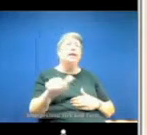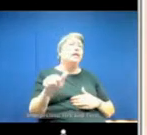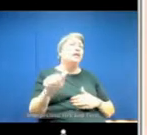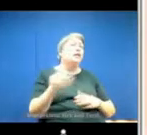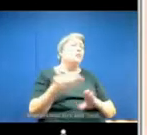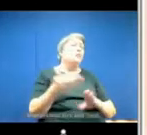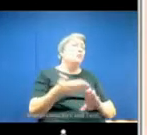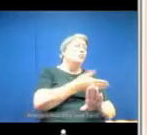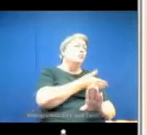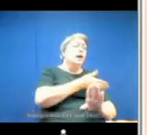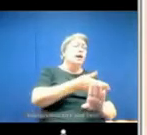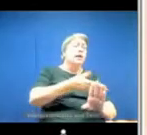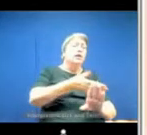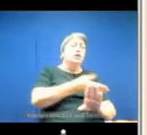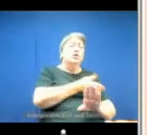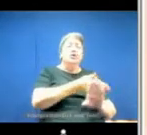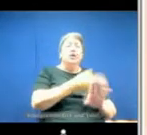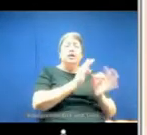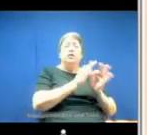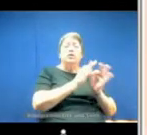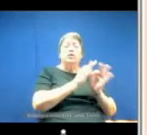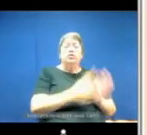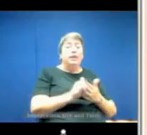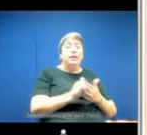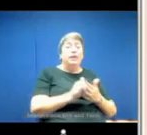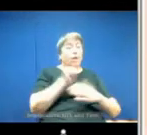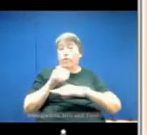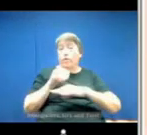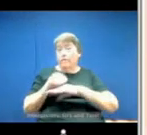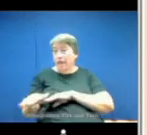interpreting during the deposition need to be noted.